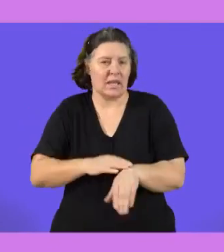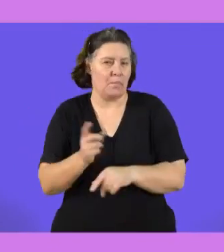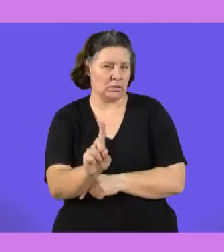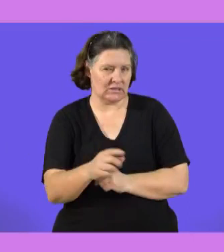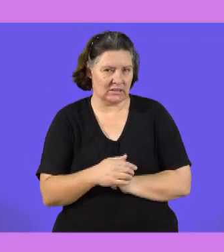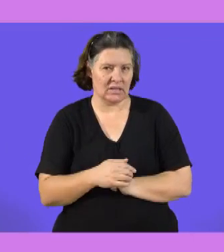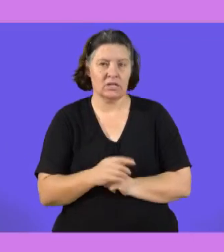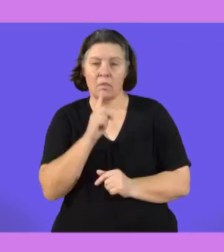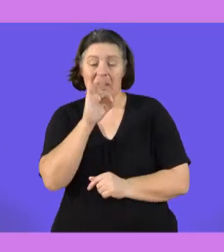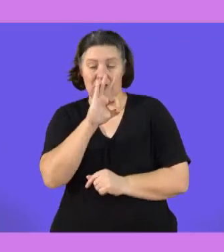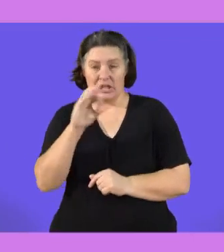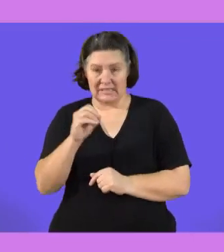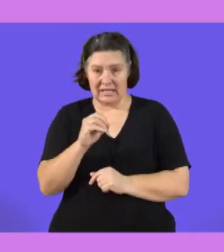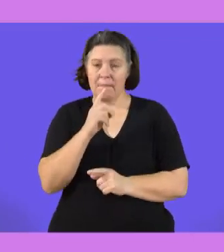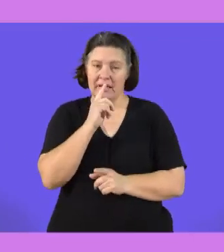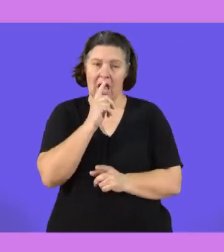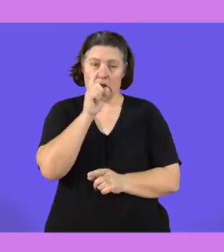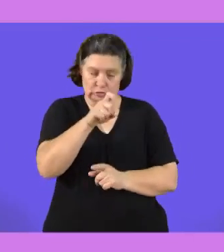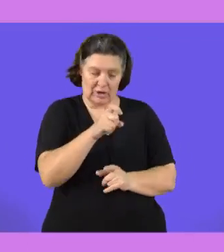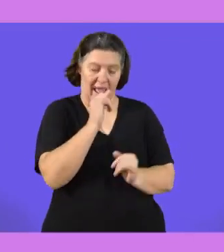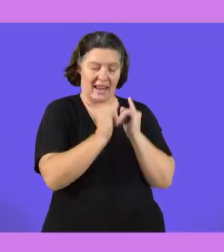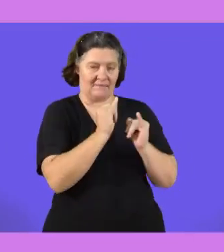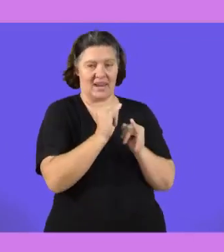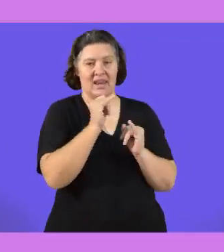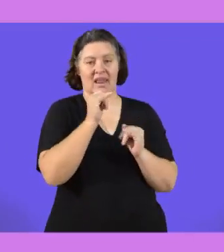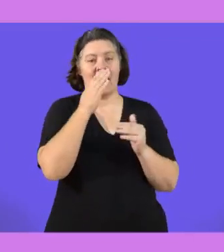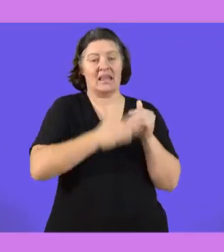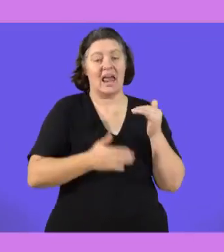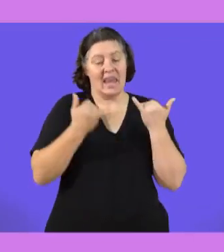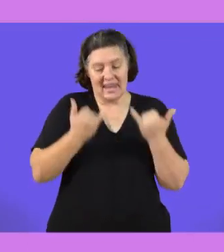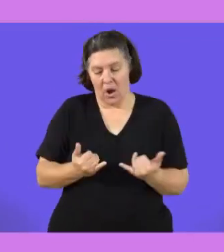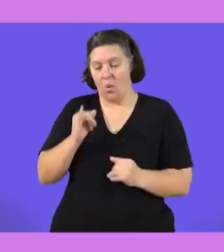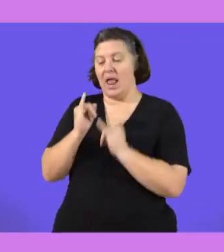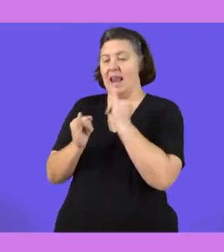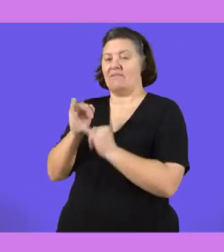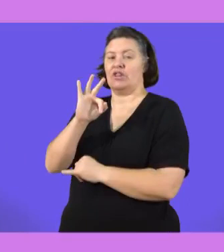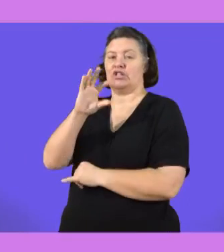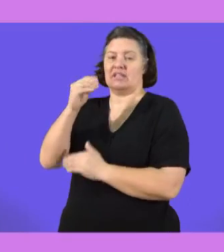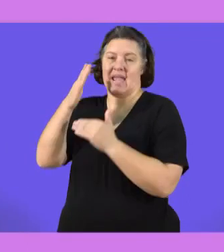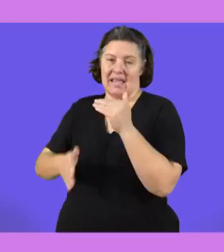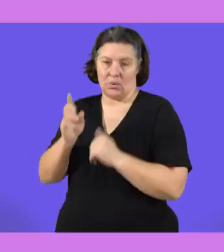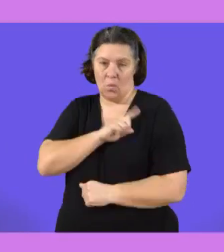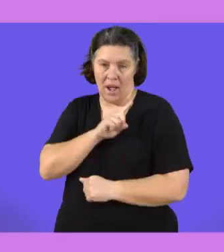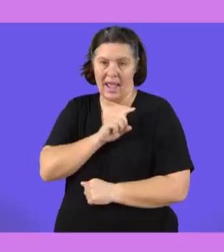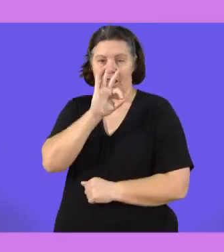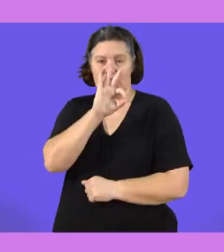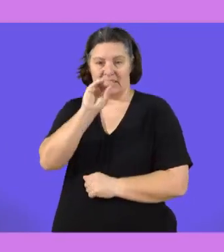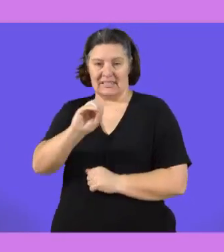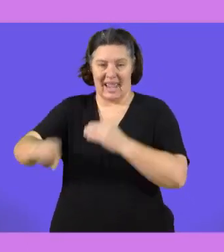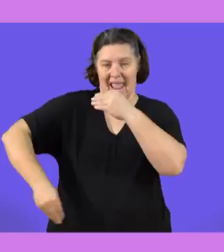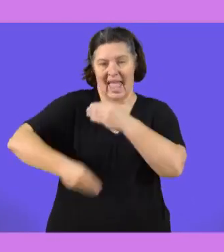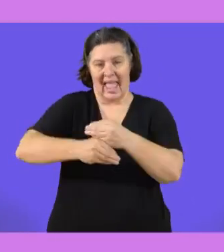would have ended at 11, so therefore this paper will now end at 11:30 because of that 30 minutes